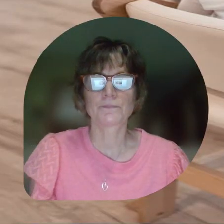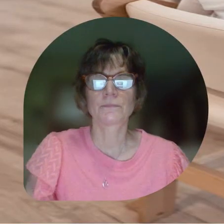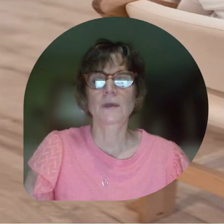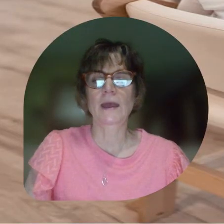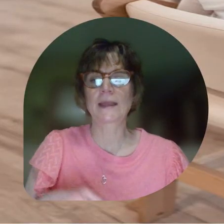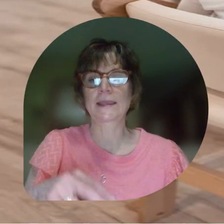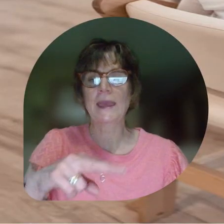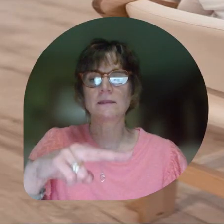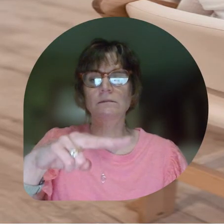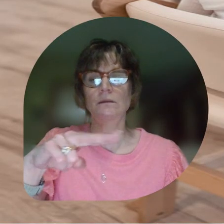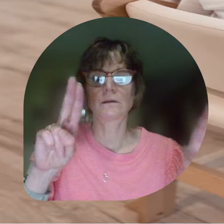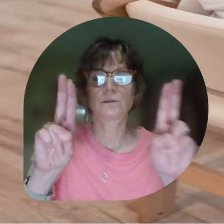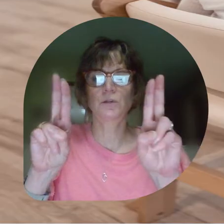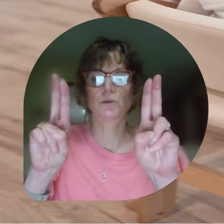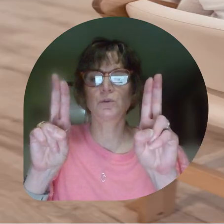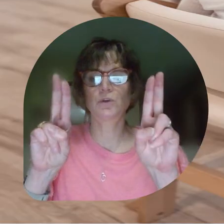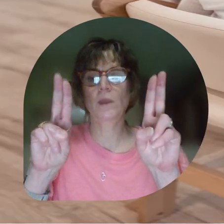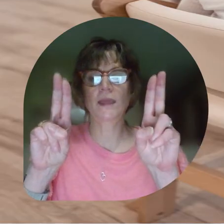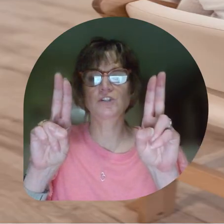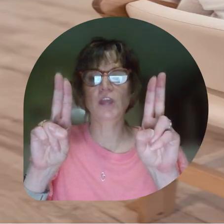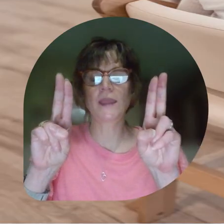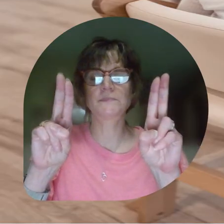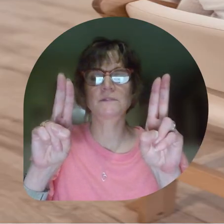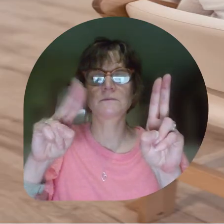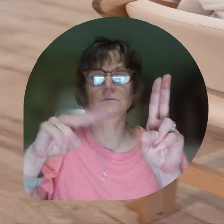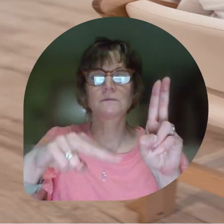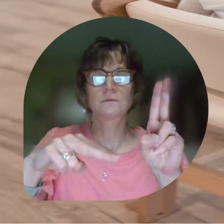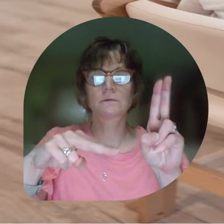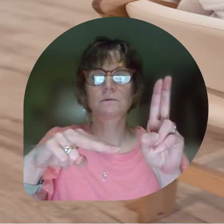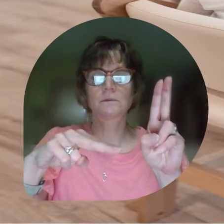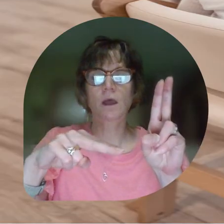Chair. Again, two U hand shape.